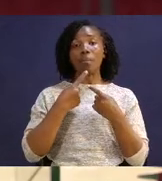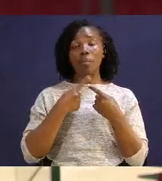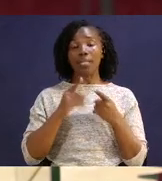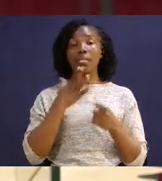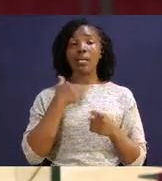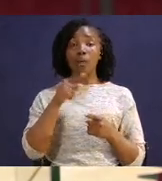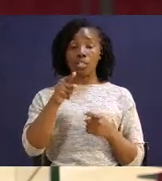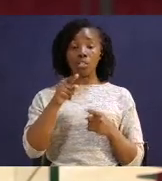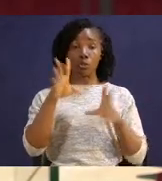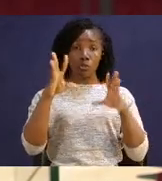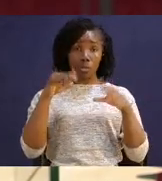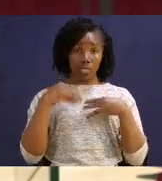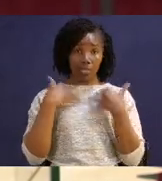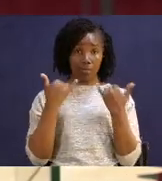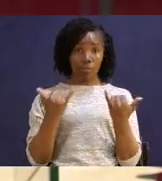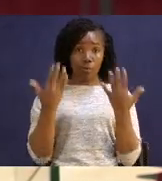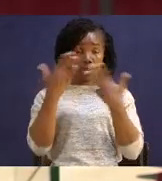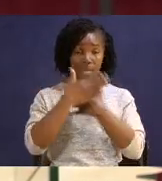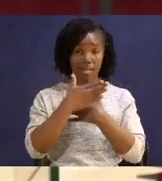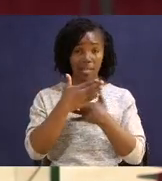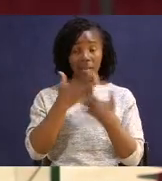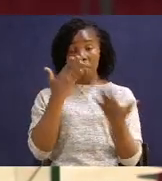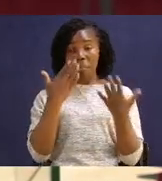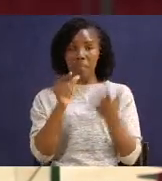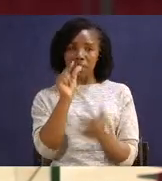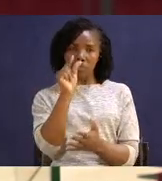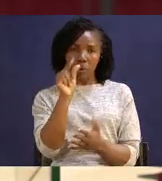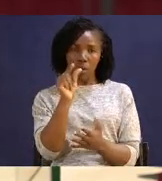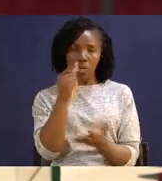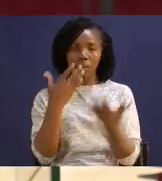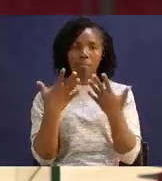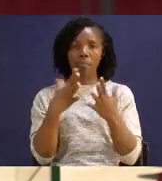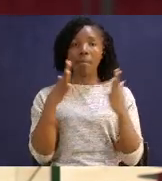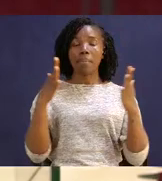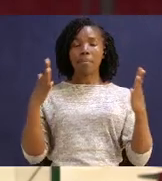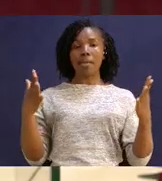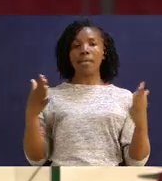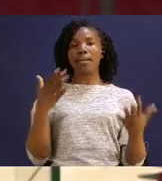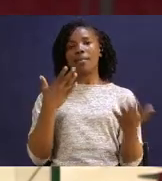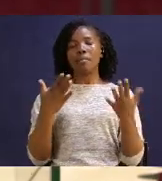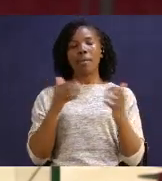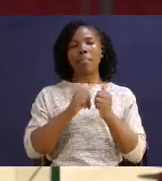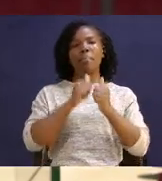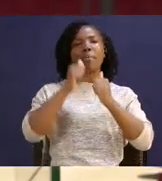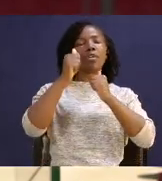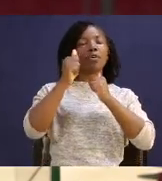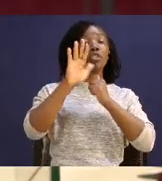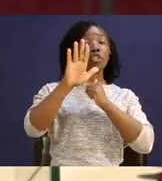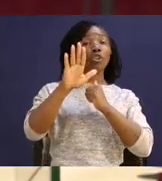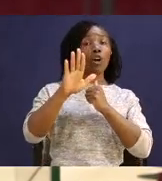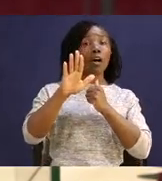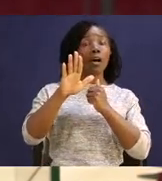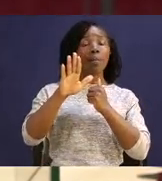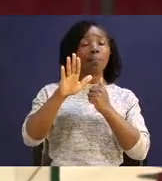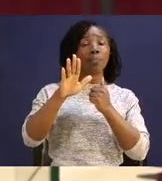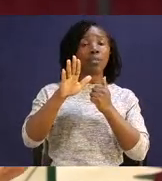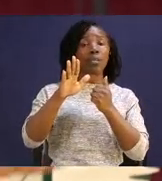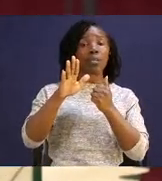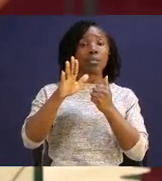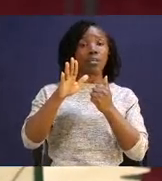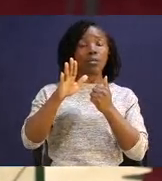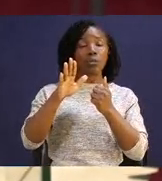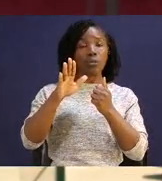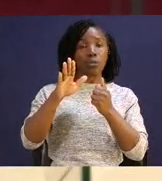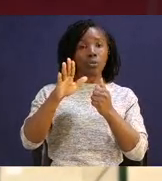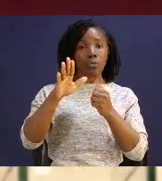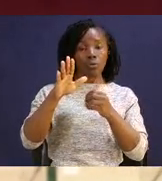is. It may be small. It may be big. It may be beyond your means. But I want you to receive it because it is coming